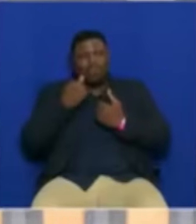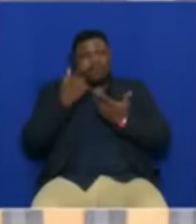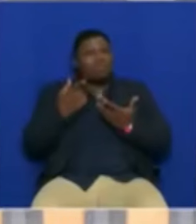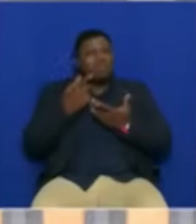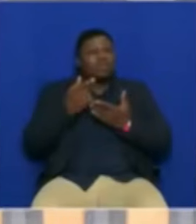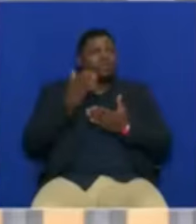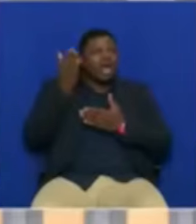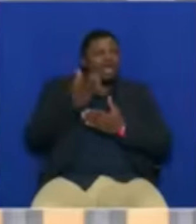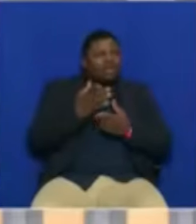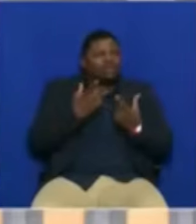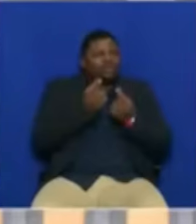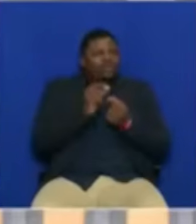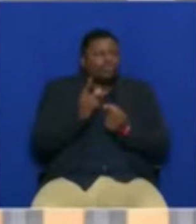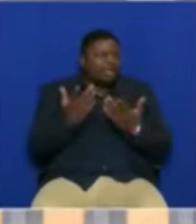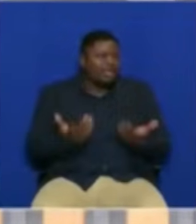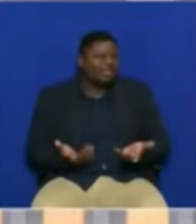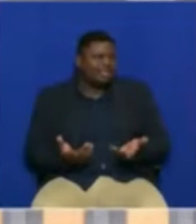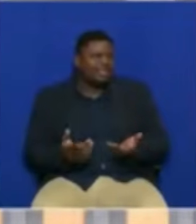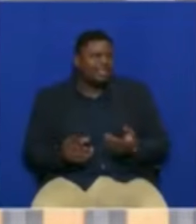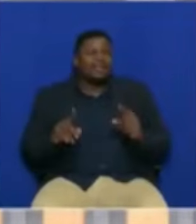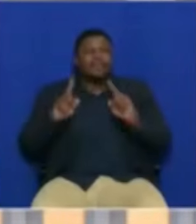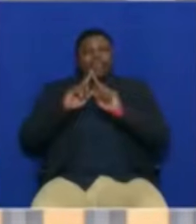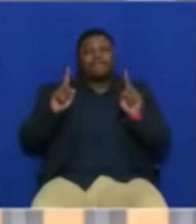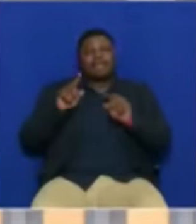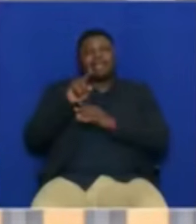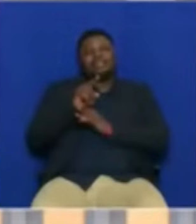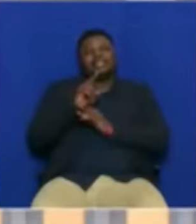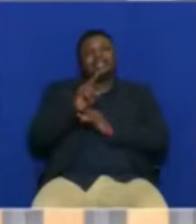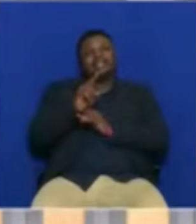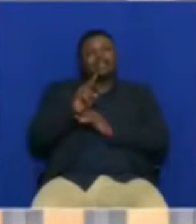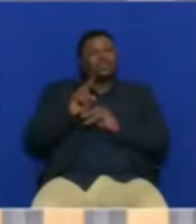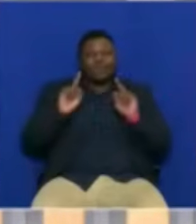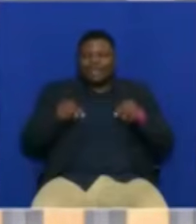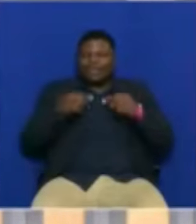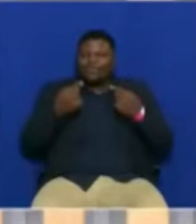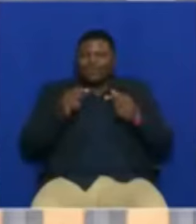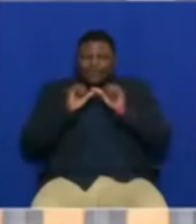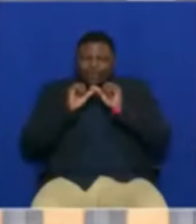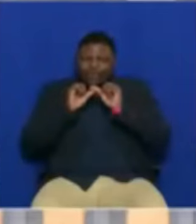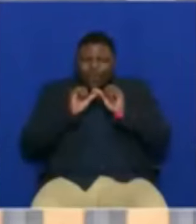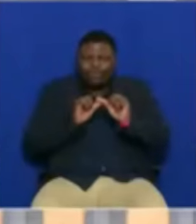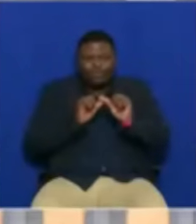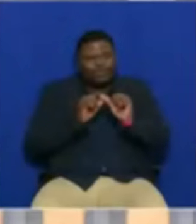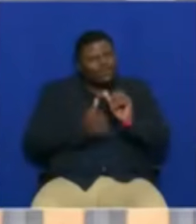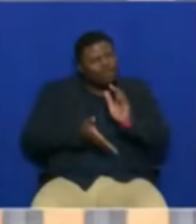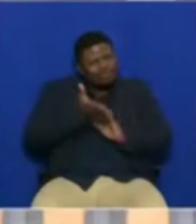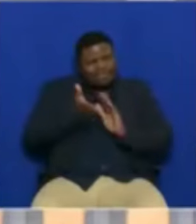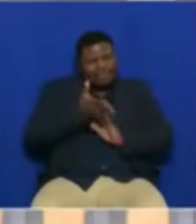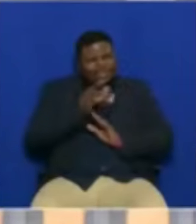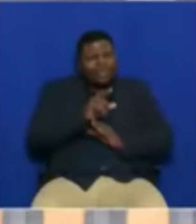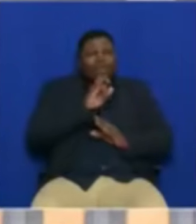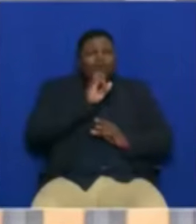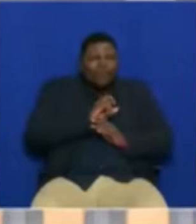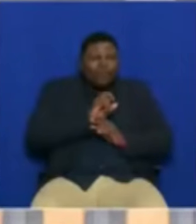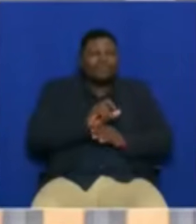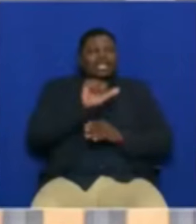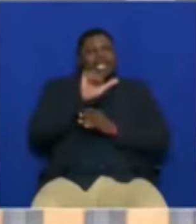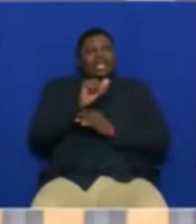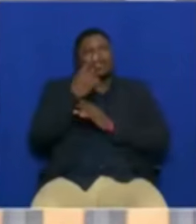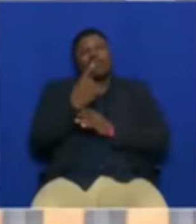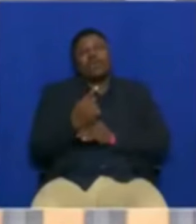the basis of this A1 without satisfying yourself, is there enough to proceed at